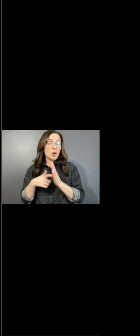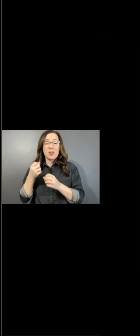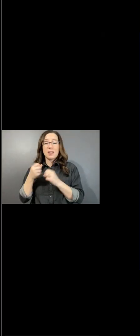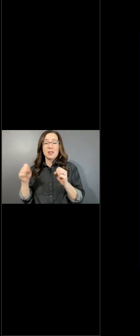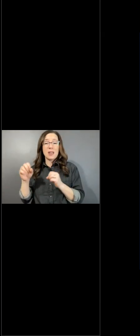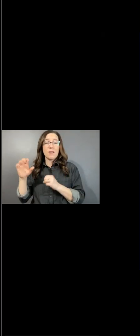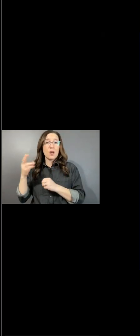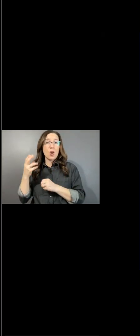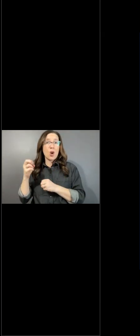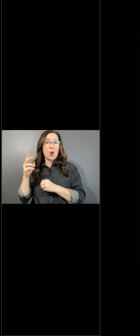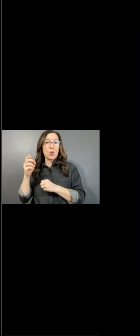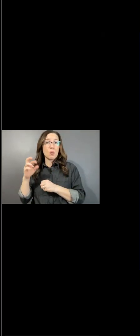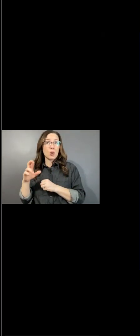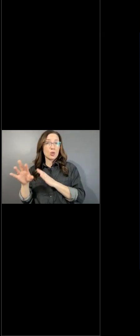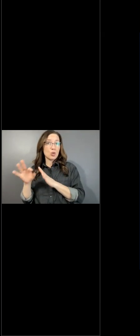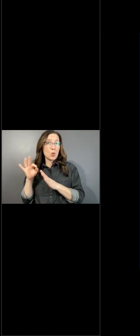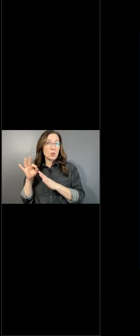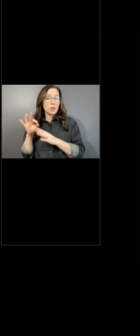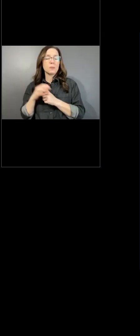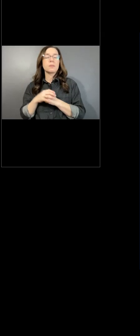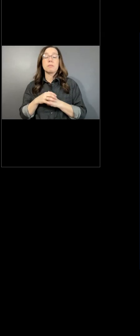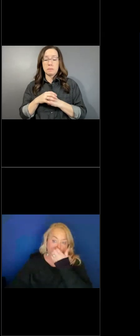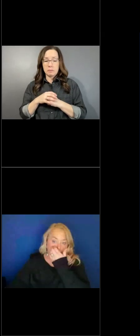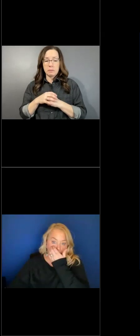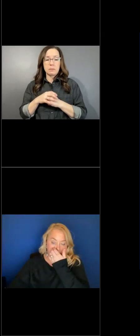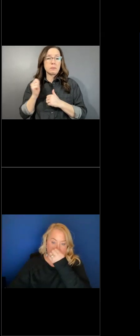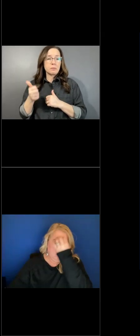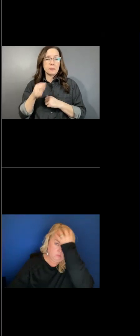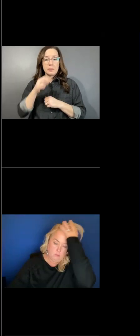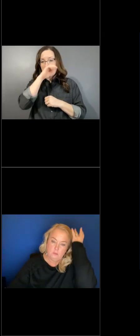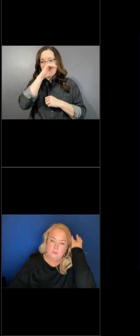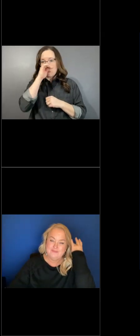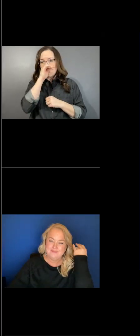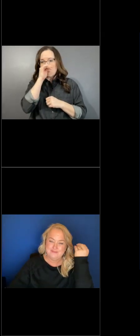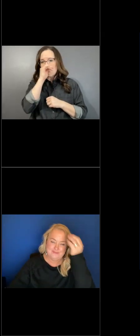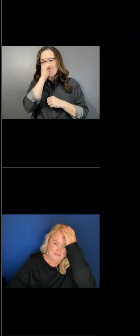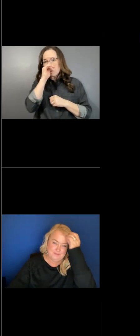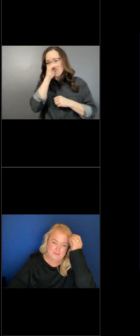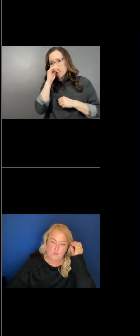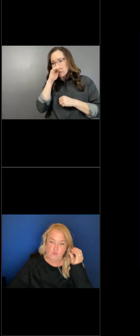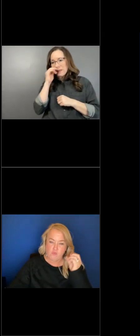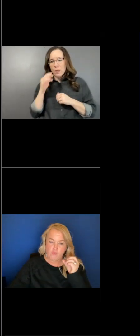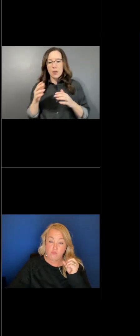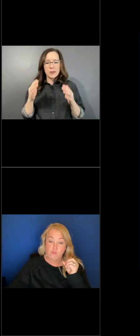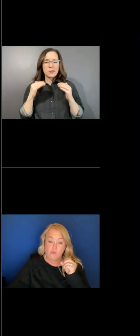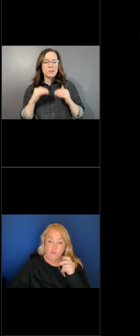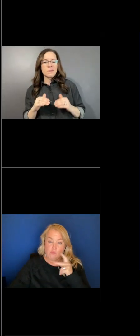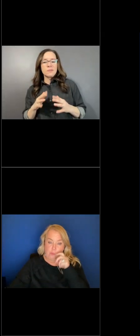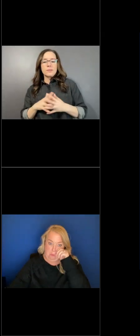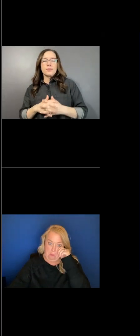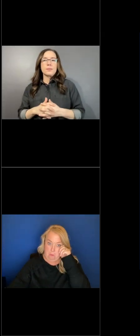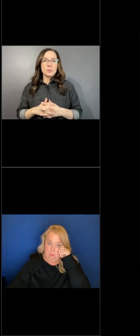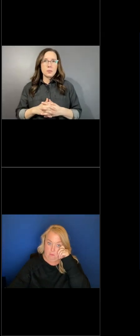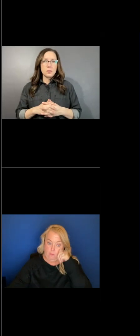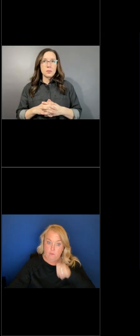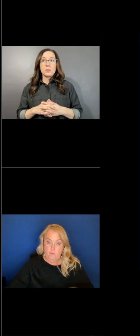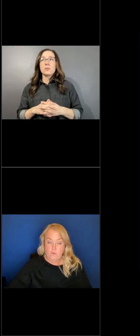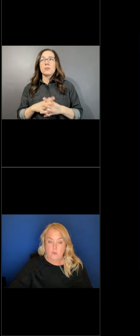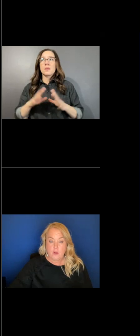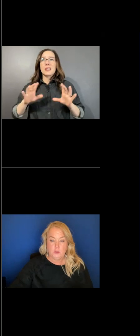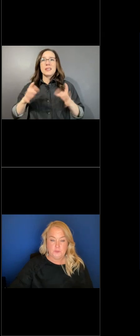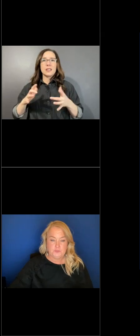chosen. All right. Our next question is about